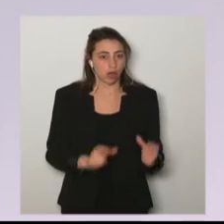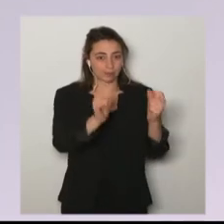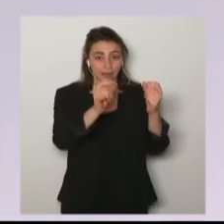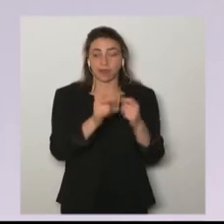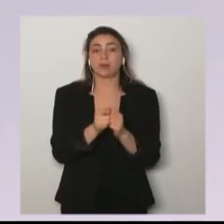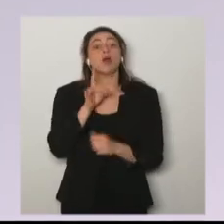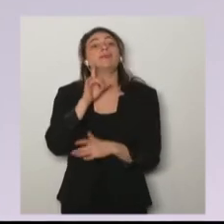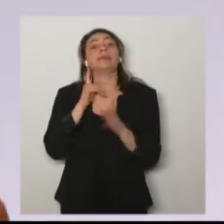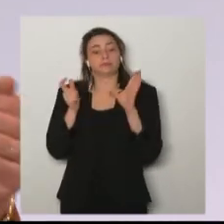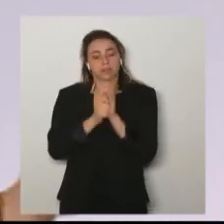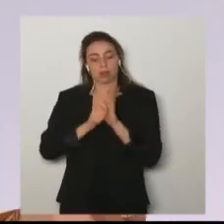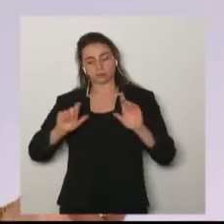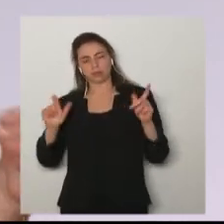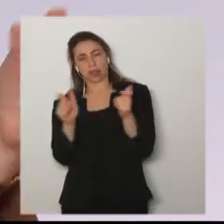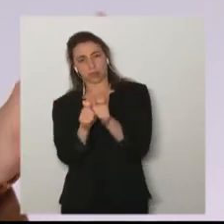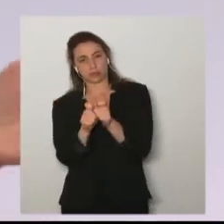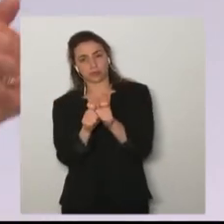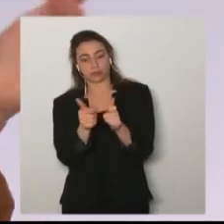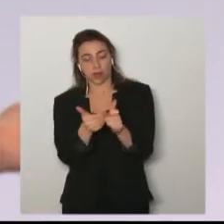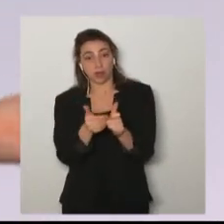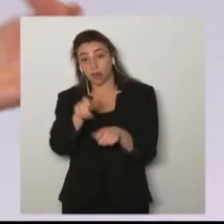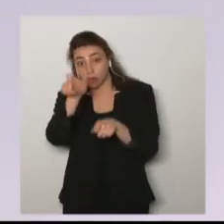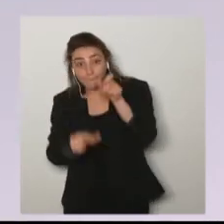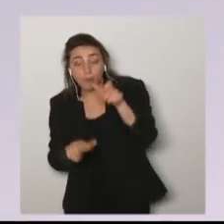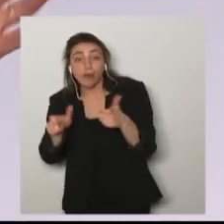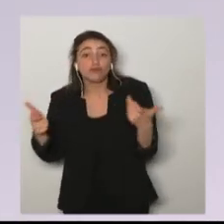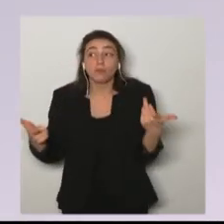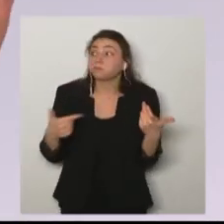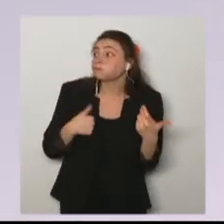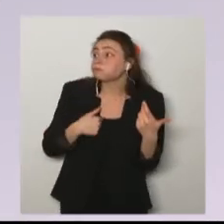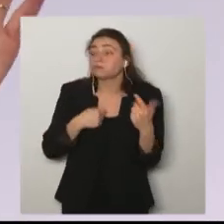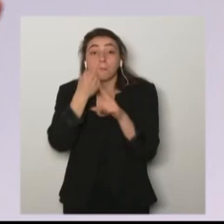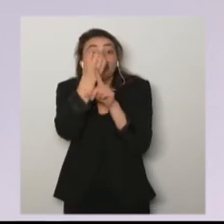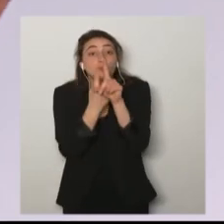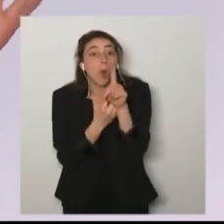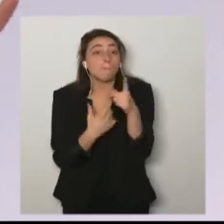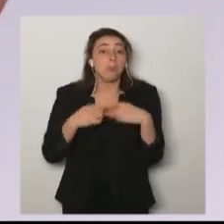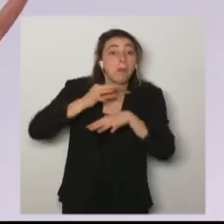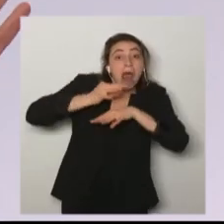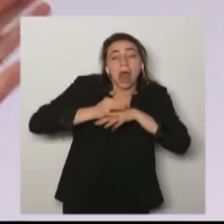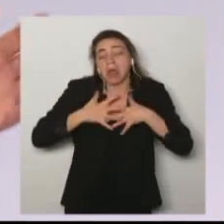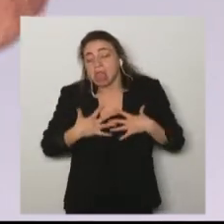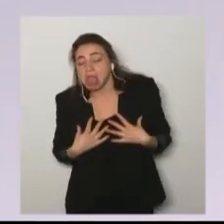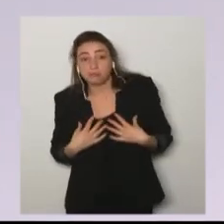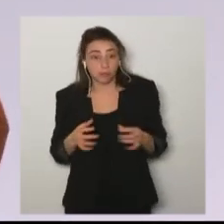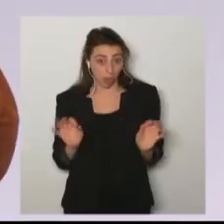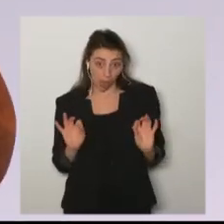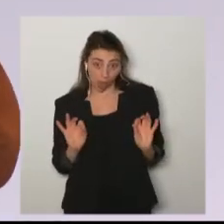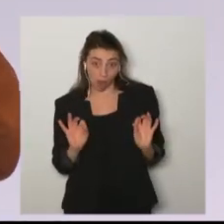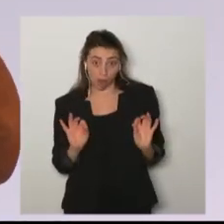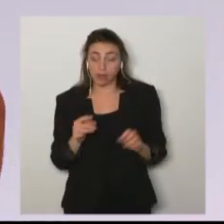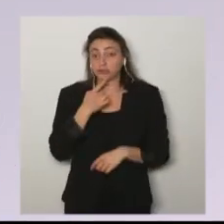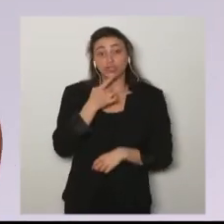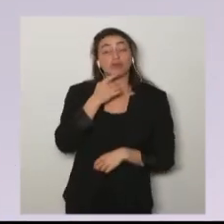most patients do not have so many symptoms, so also the employer do not perceive them as being very ill.